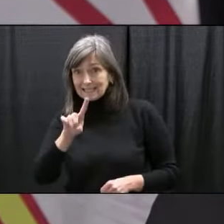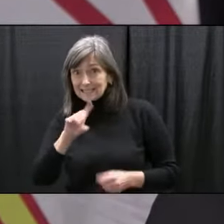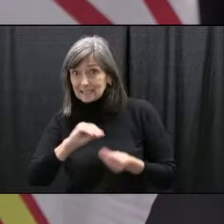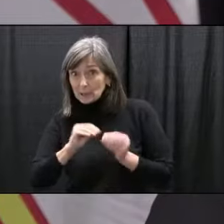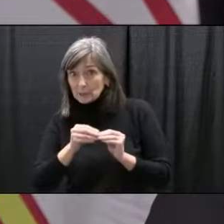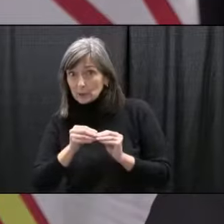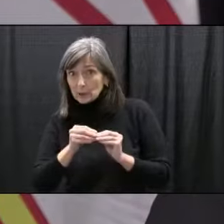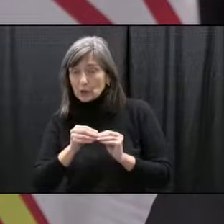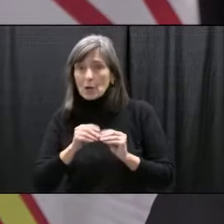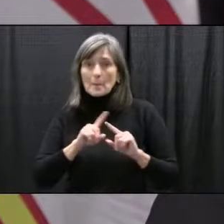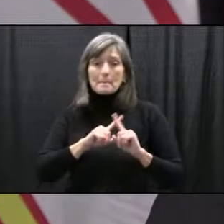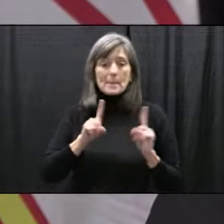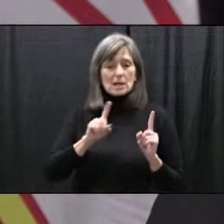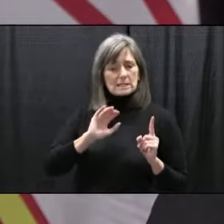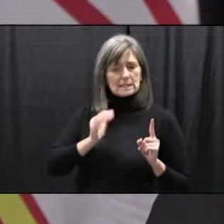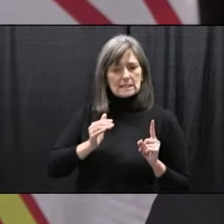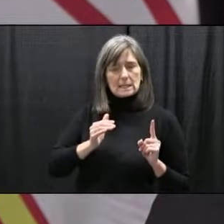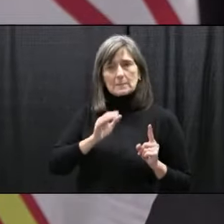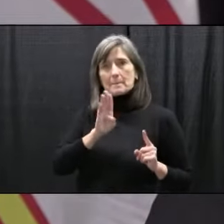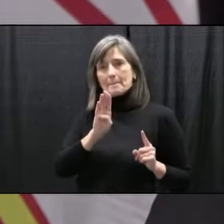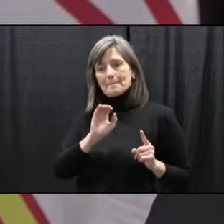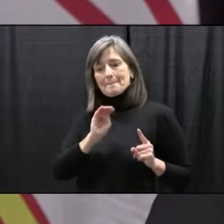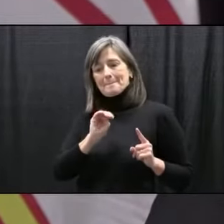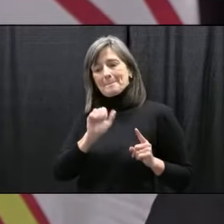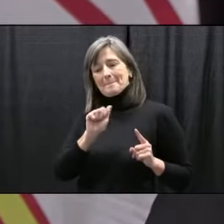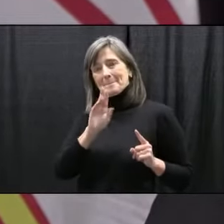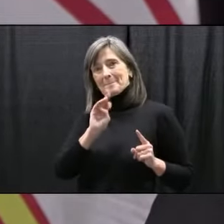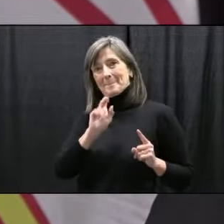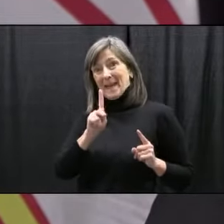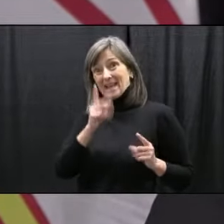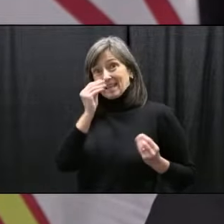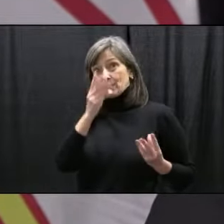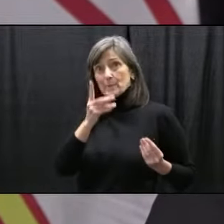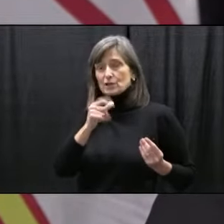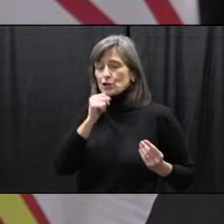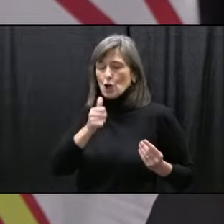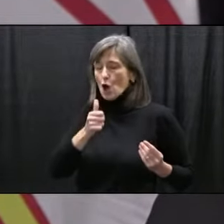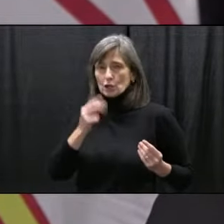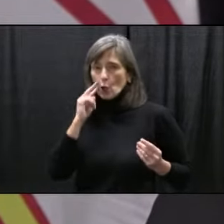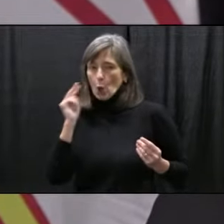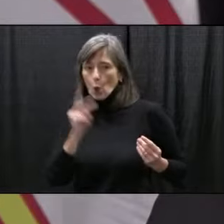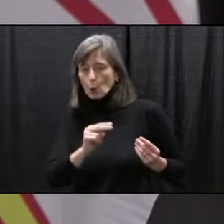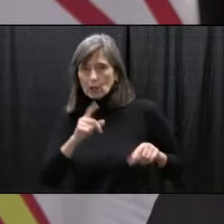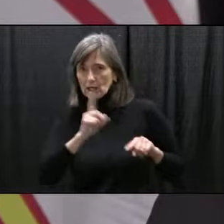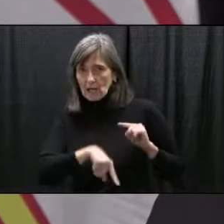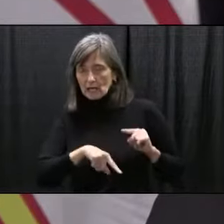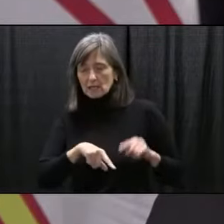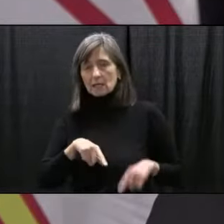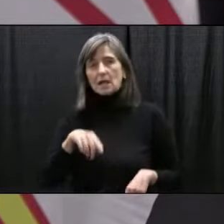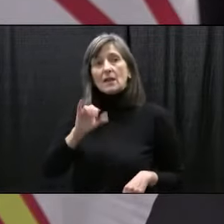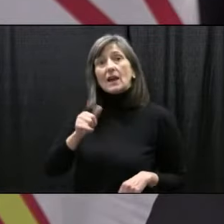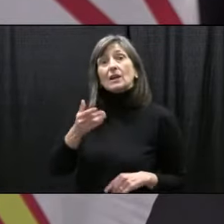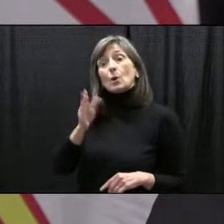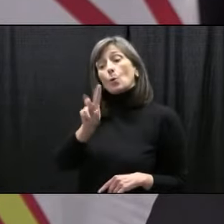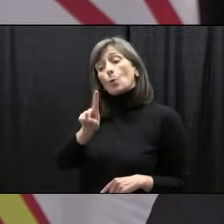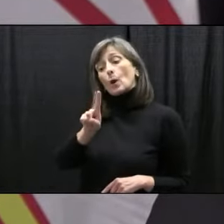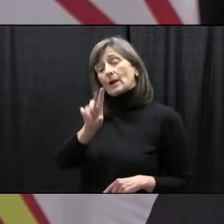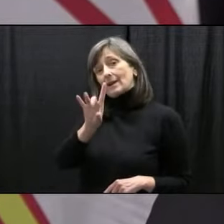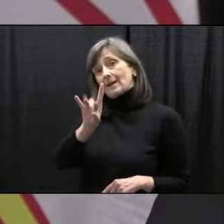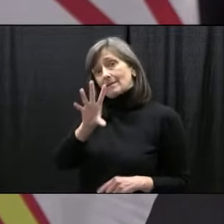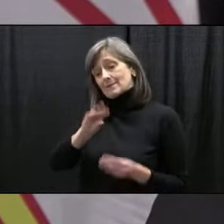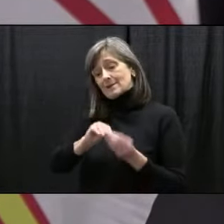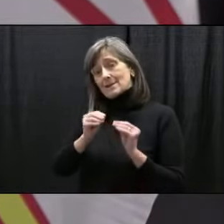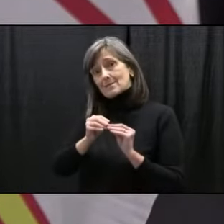thankfully at this point no evidence that banking information is involved. The 1-800 number will be communicated, as Dr. Haggie